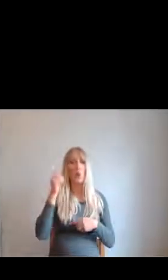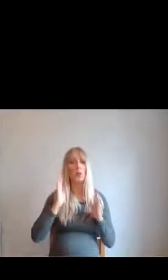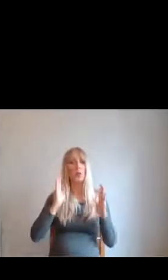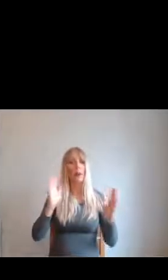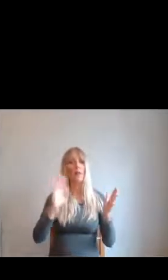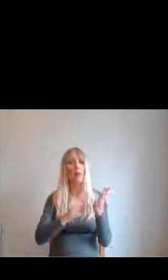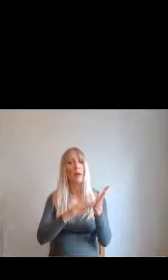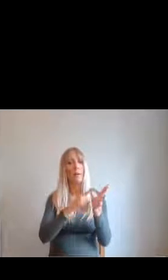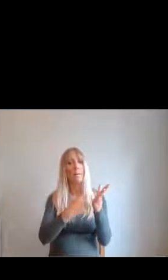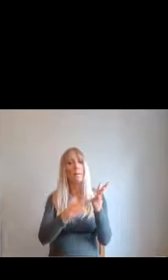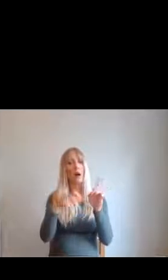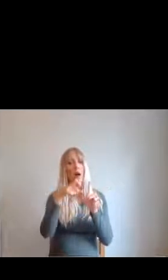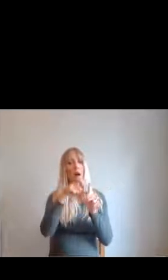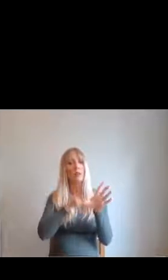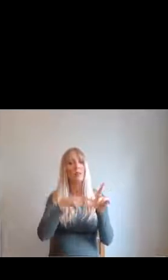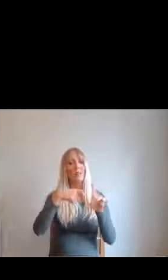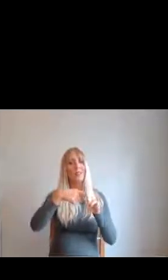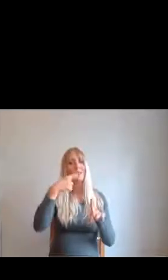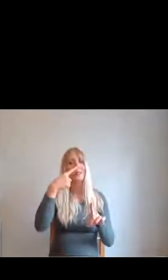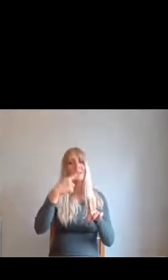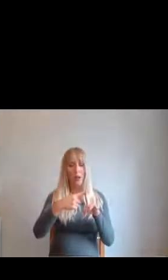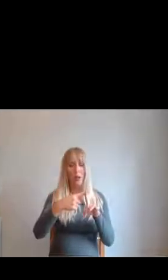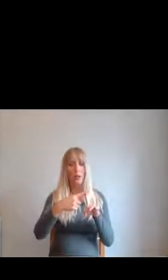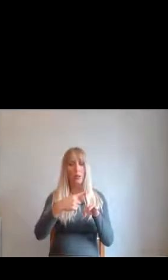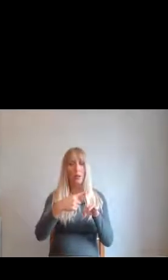Thames Crossing M25 junction.